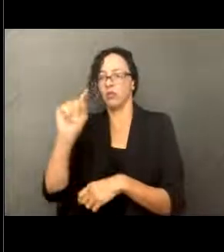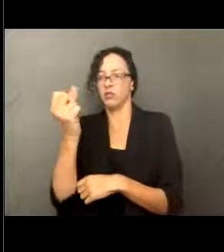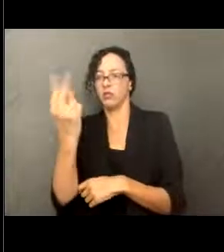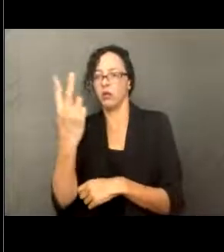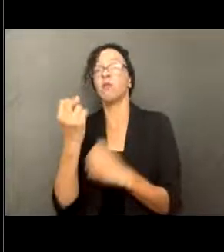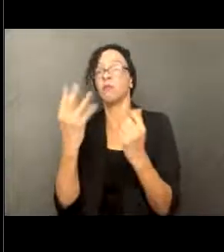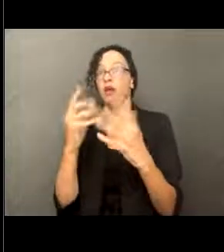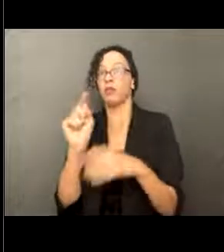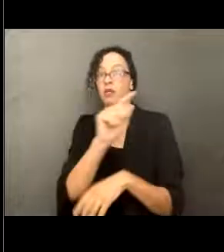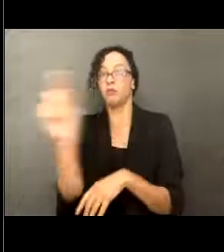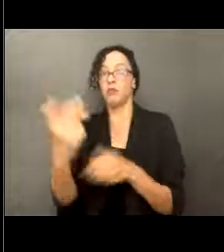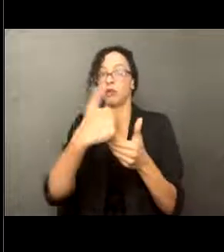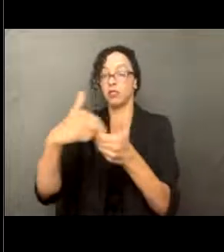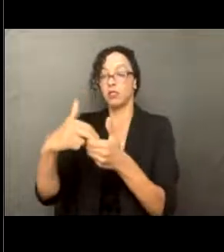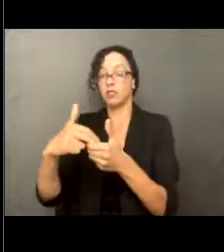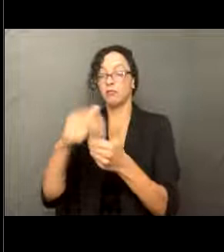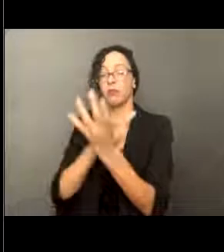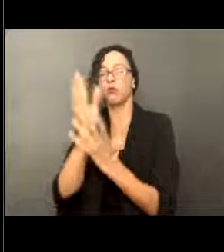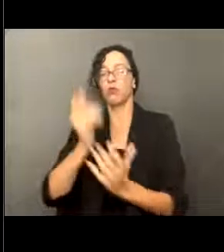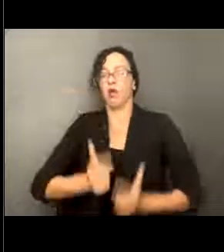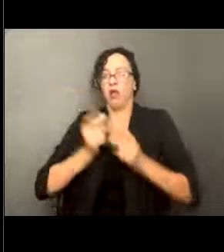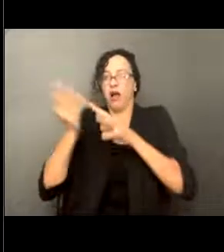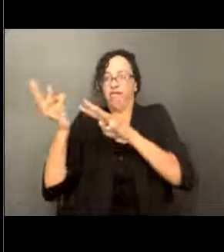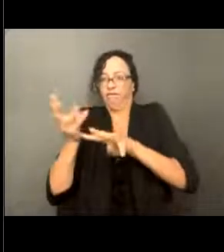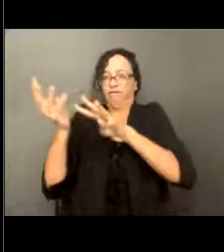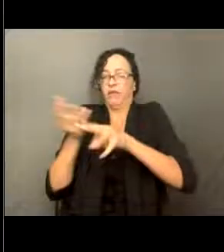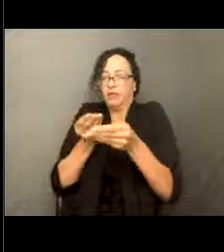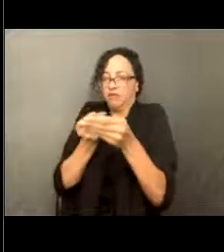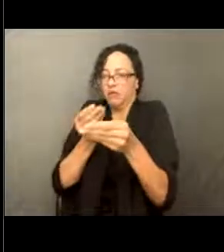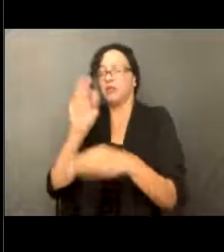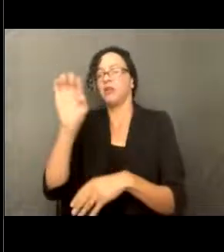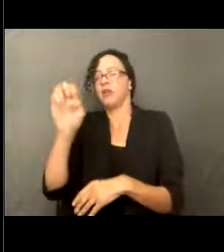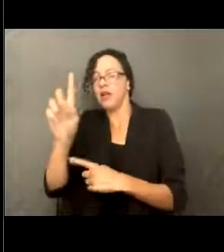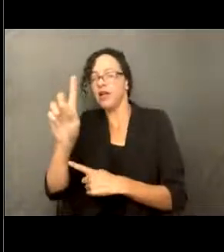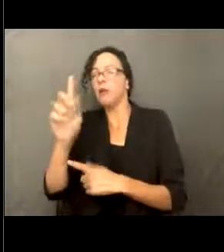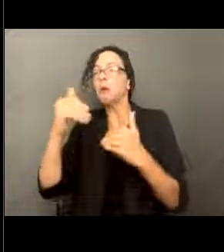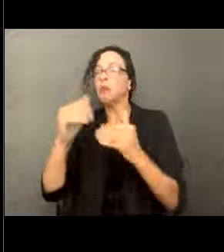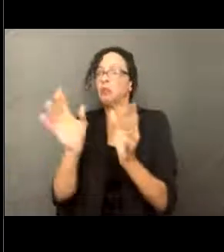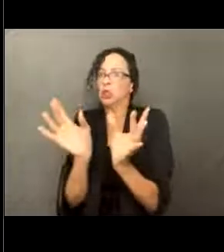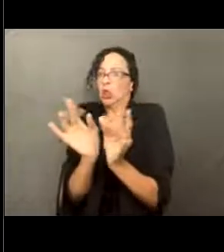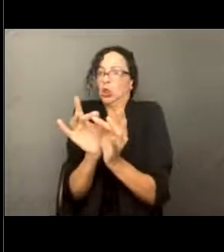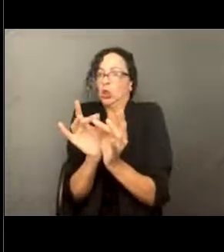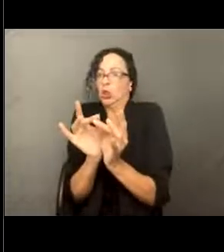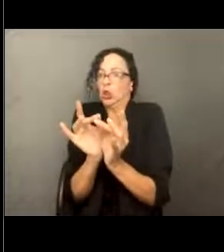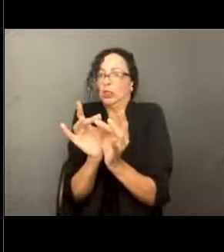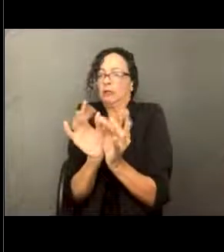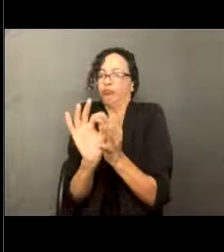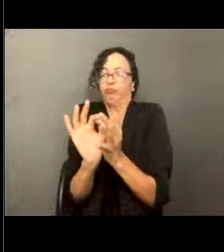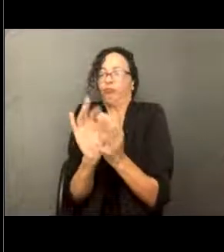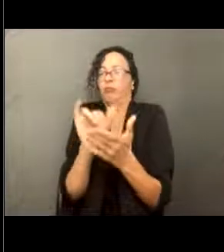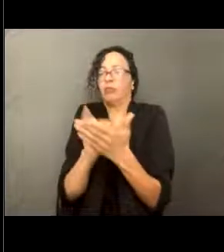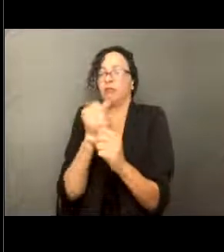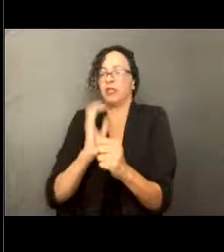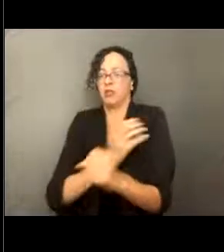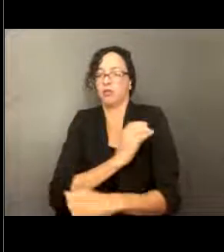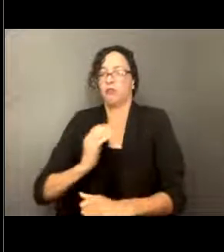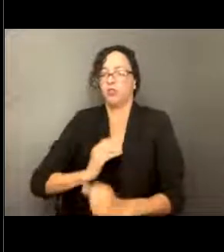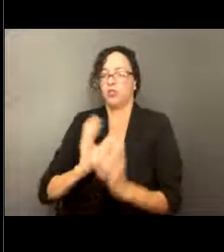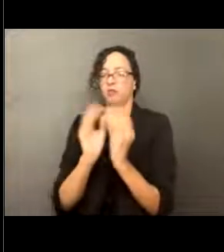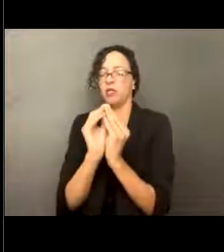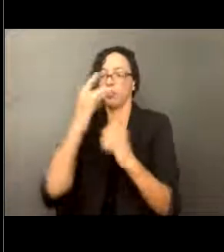feed. Ed is the glue that makes our commission meetings available to more of our stakeholders. And for that, we offer our commendation and thanks.